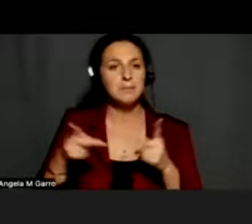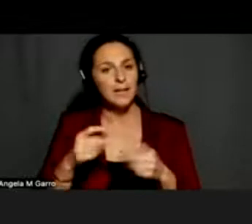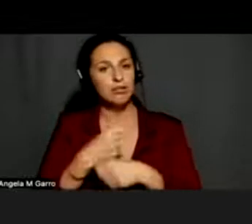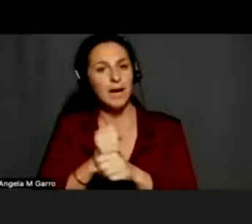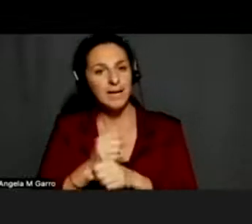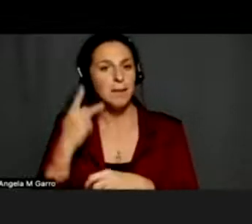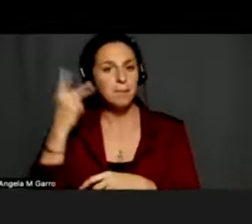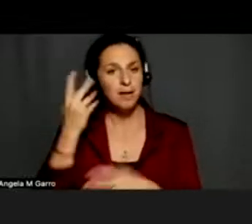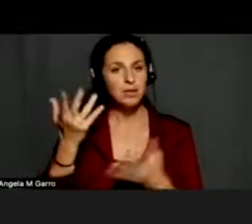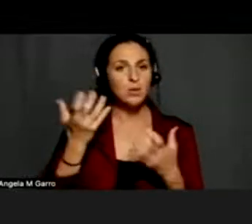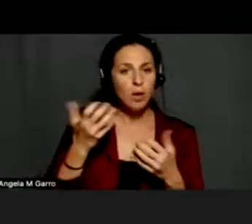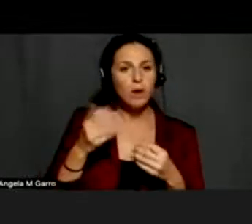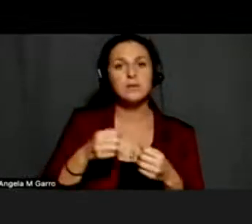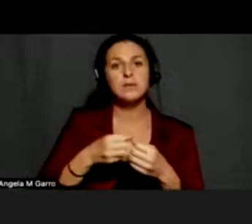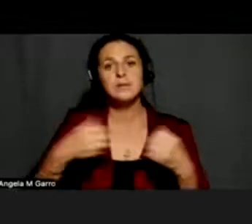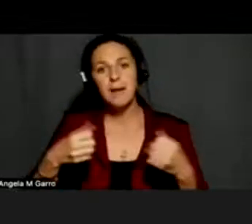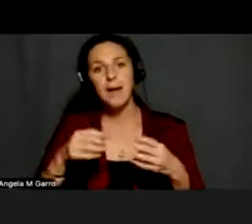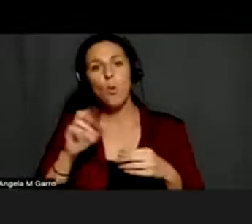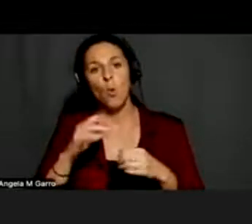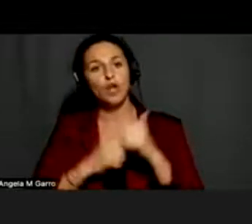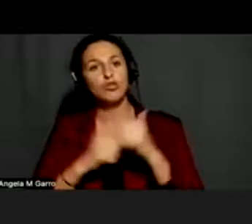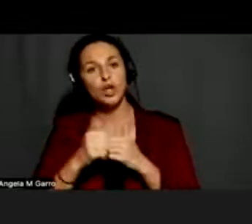expanding the building or constructing a new one,